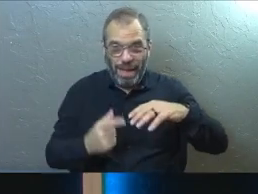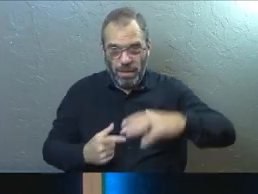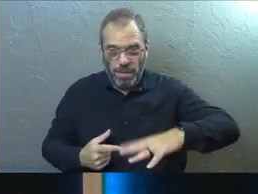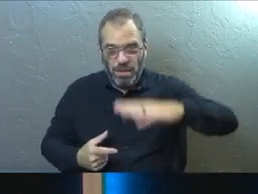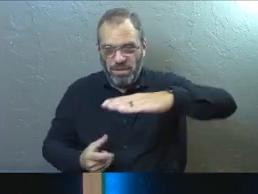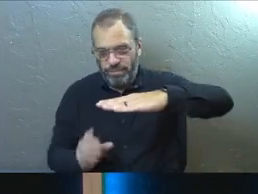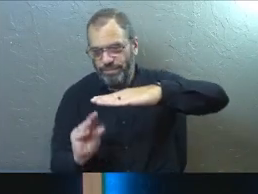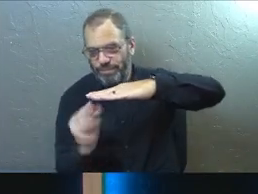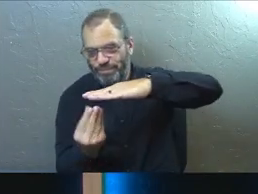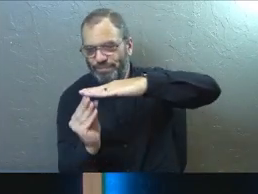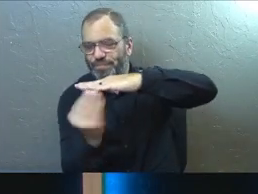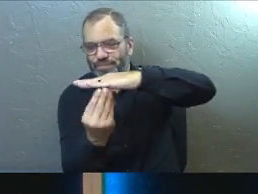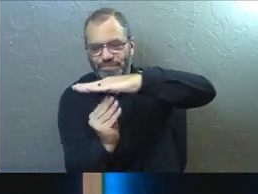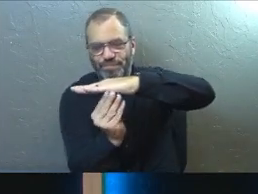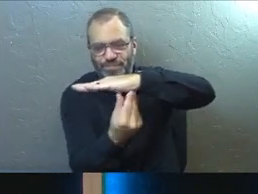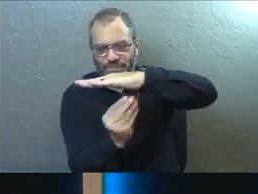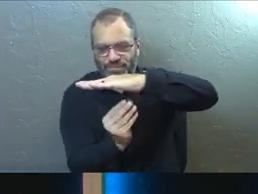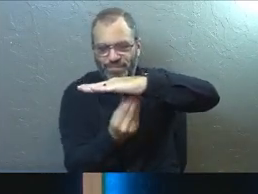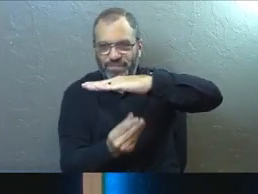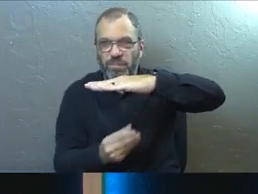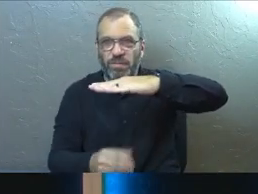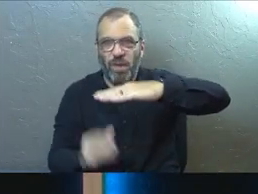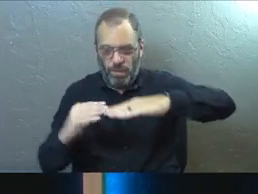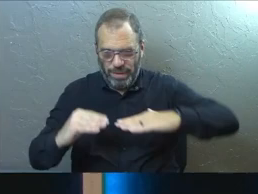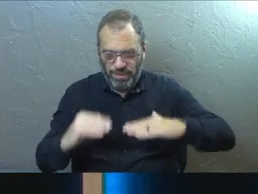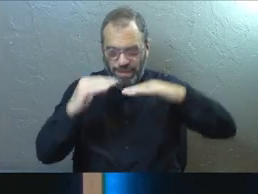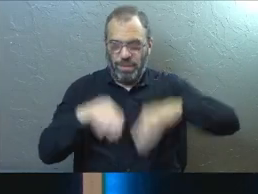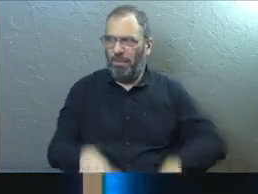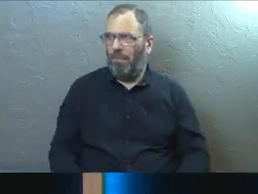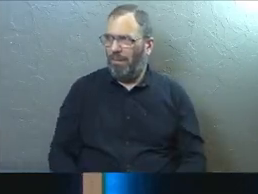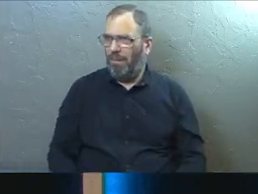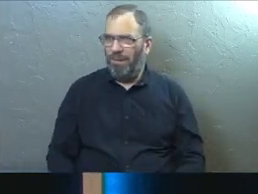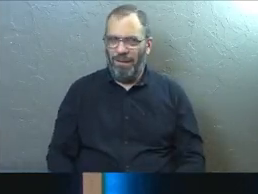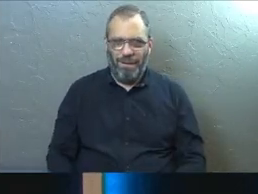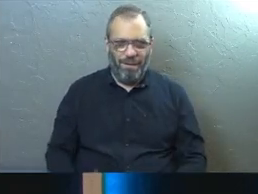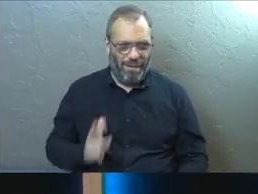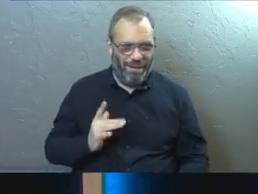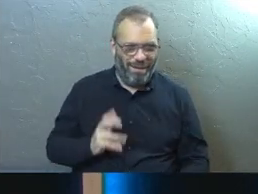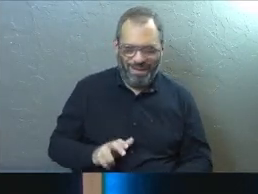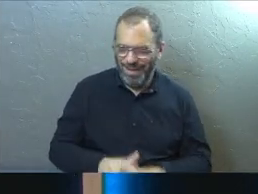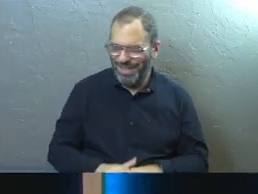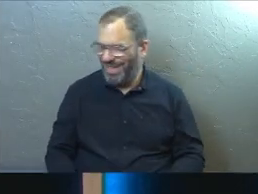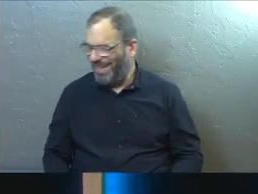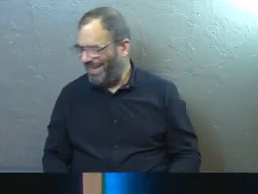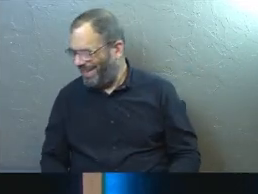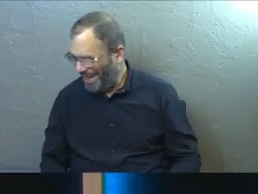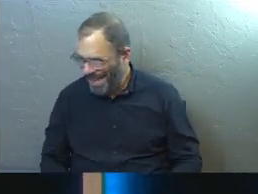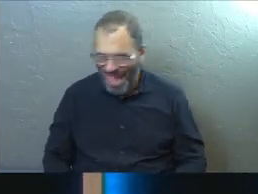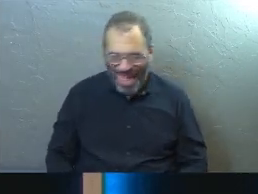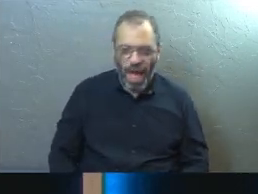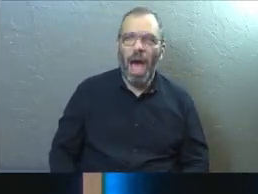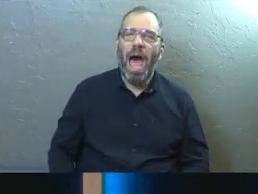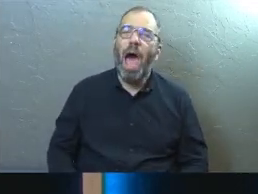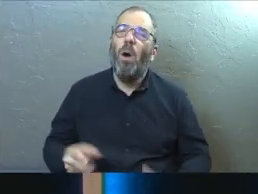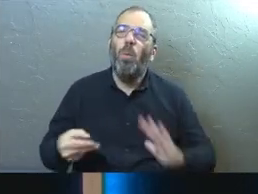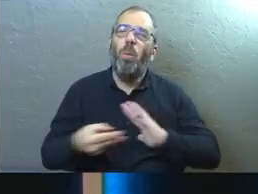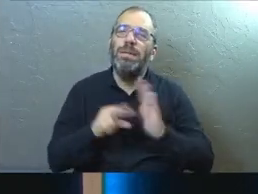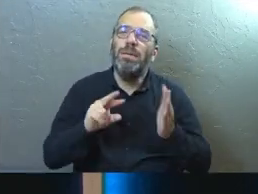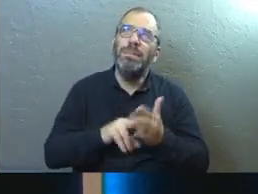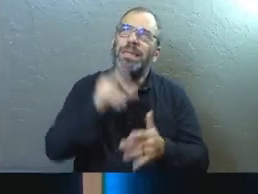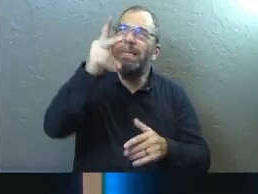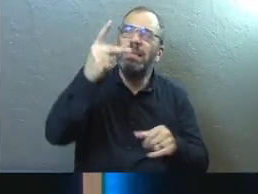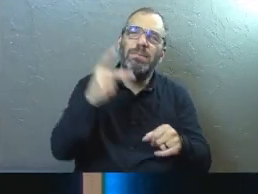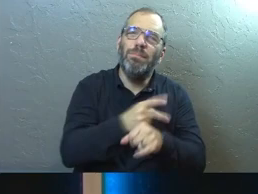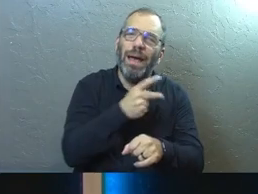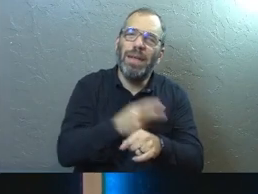Because this is true. But there's gonna be moments in our life where we've gotta figure out, how does this look right now in my life? What does it mean that God is my